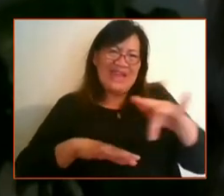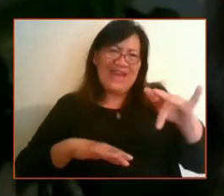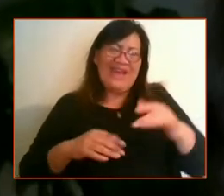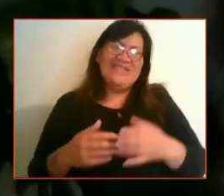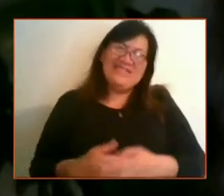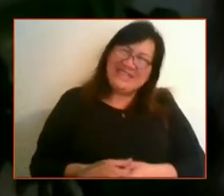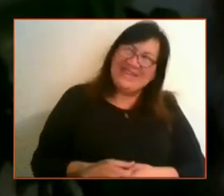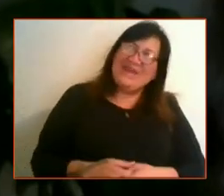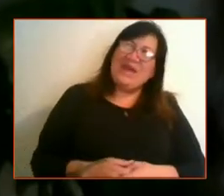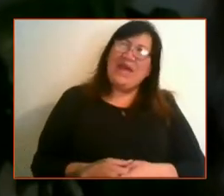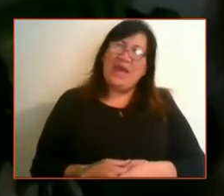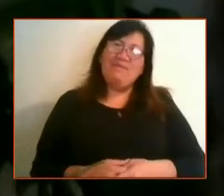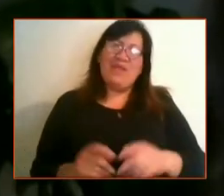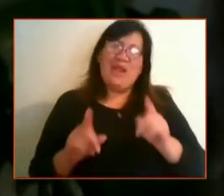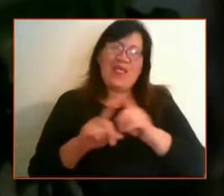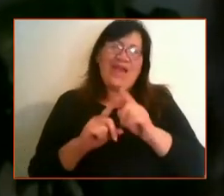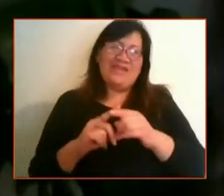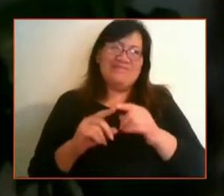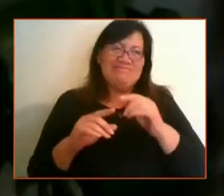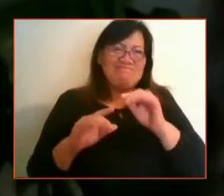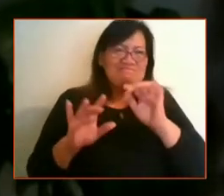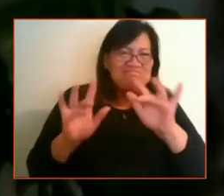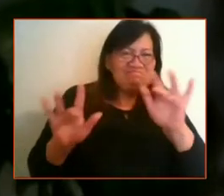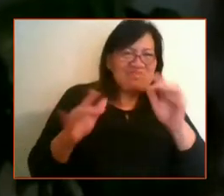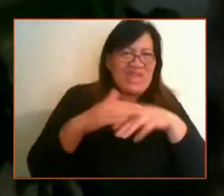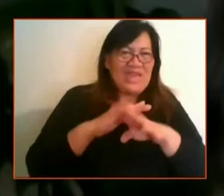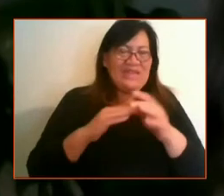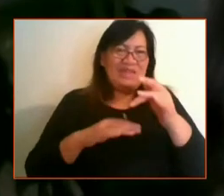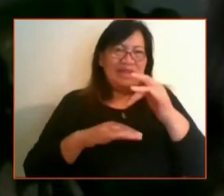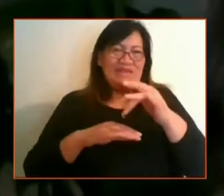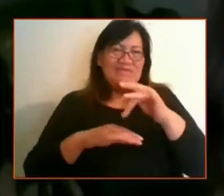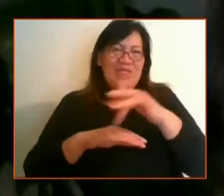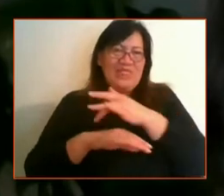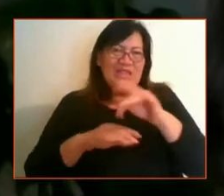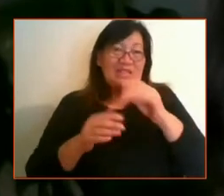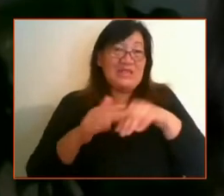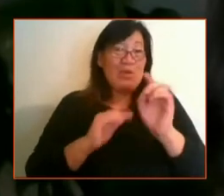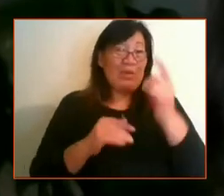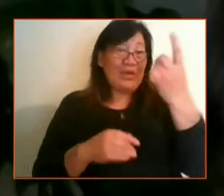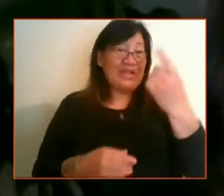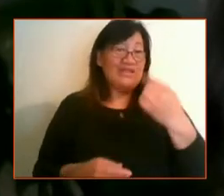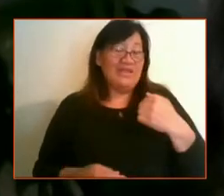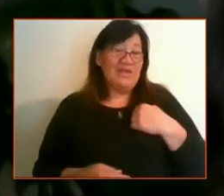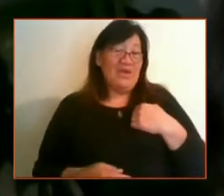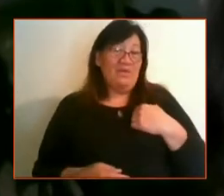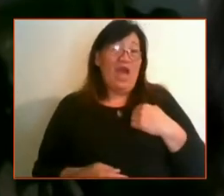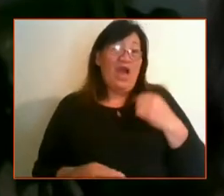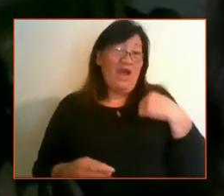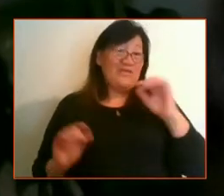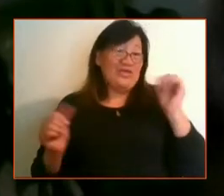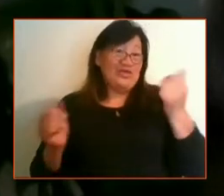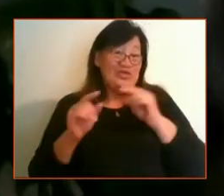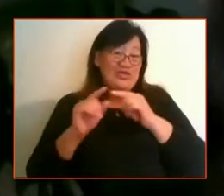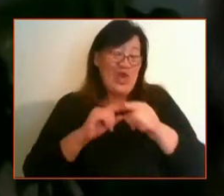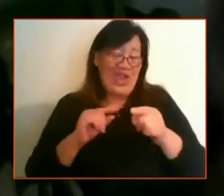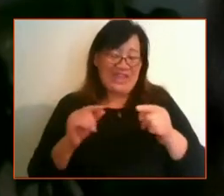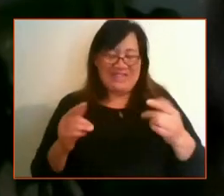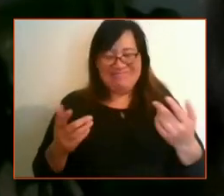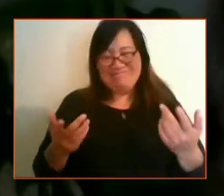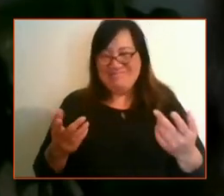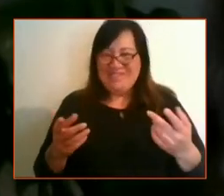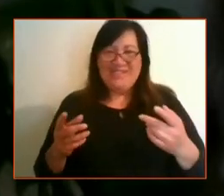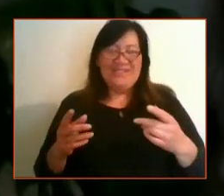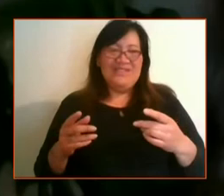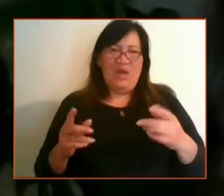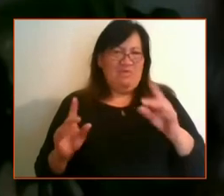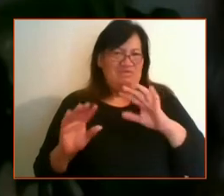the Auckland theatre companies, Young and Hungry, back when I was trying my hand and obviously hanging up my